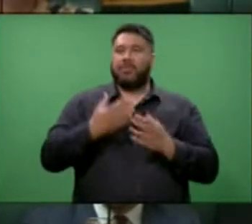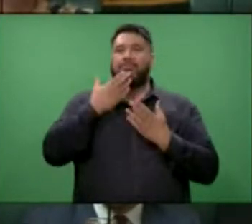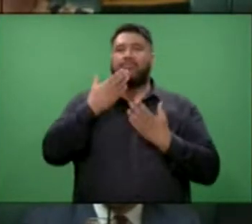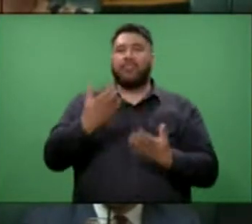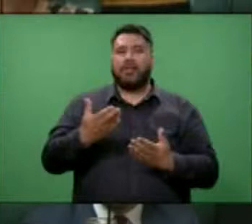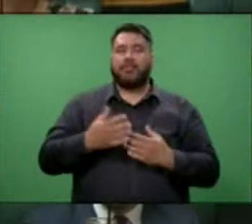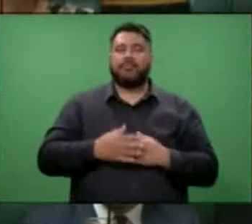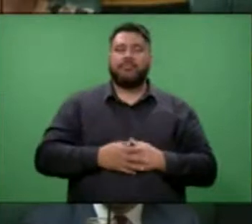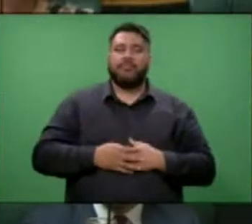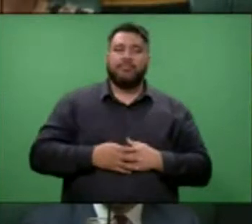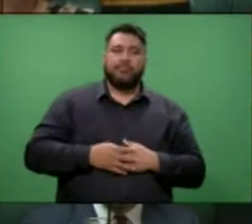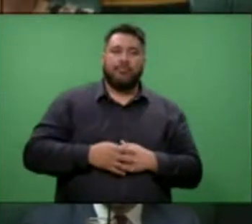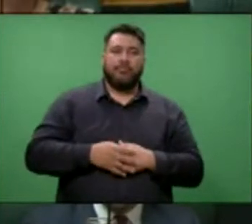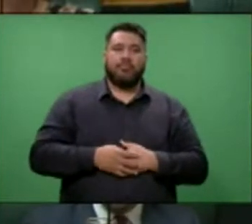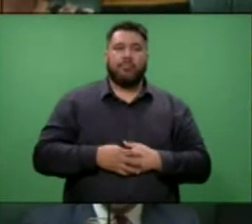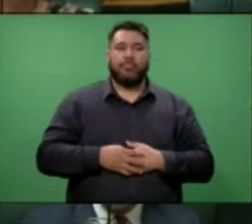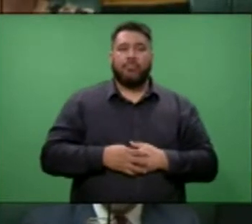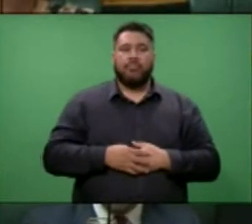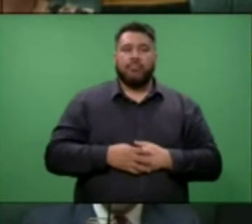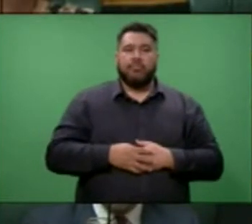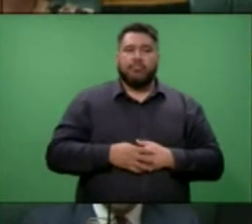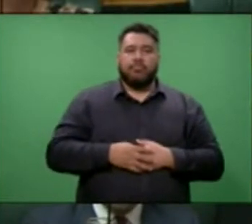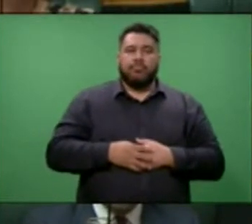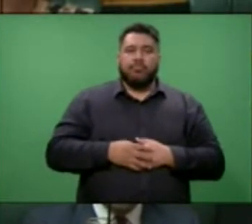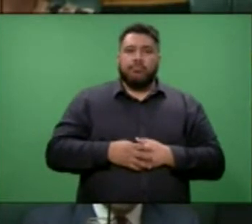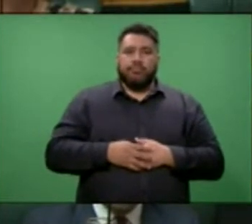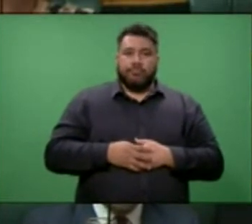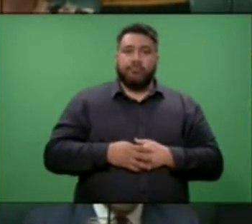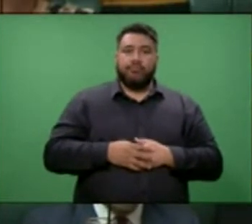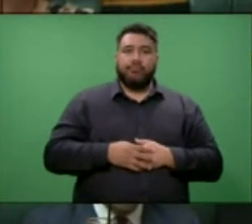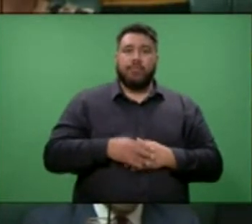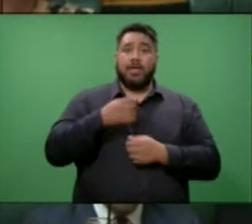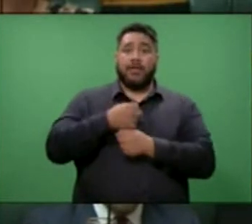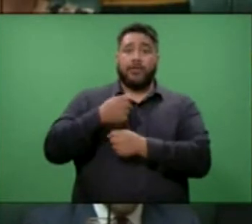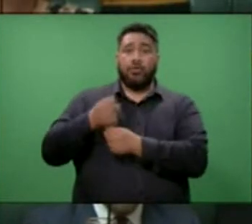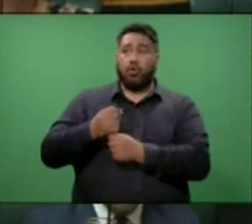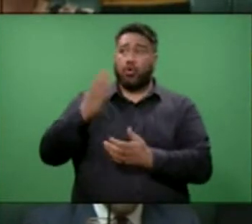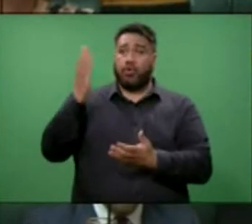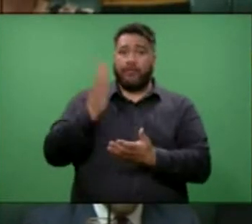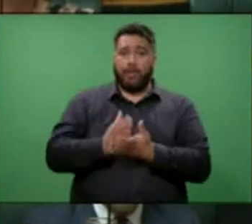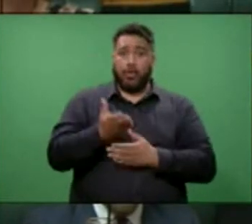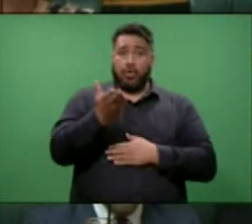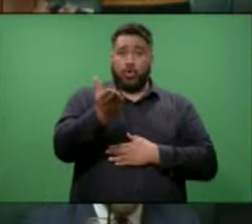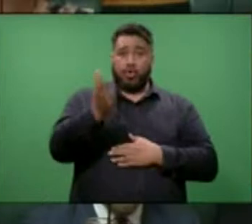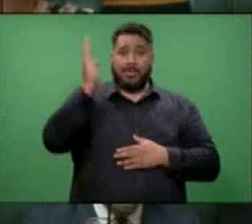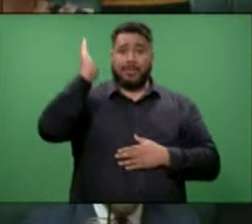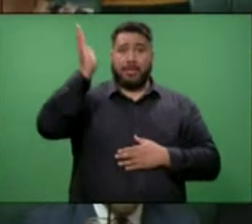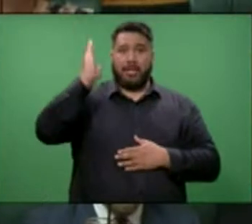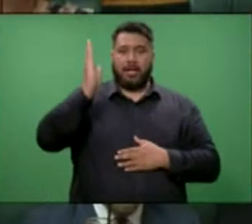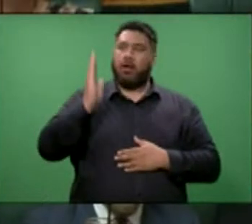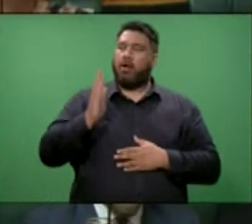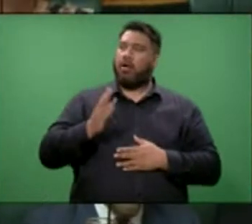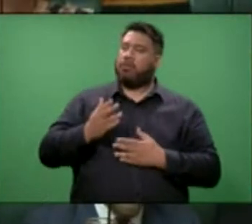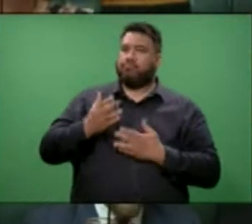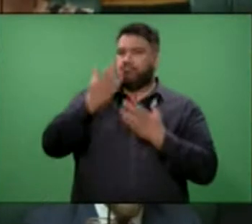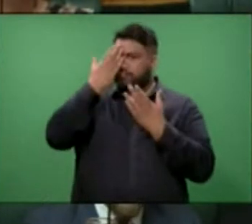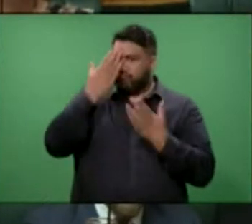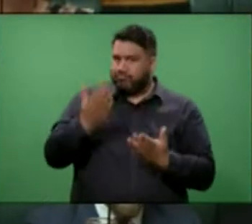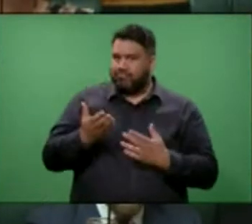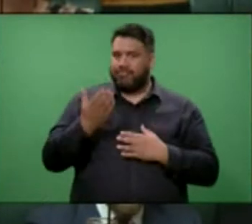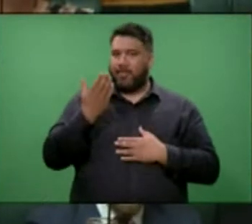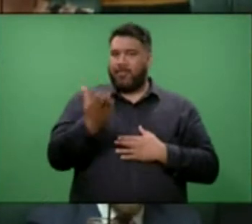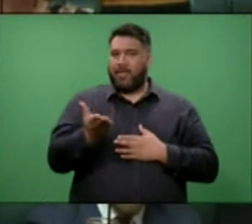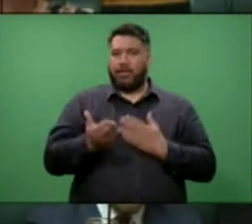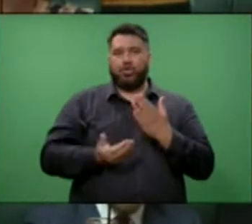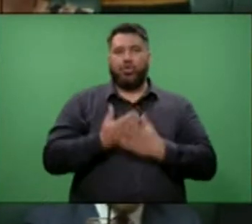tō tūranga. Nā reira e mihi kauana kia koe mō tēnā tūranga. He tika ana ki a huri tātou